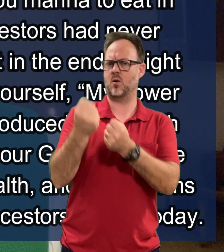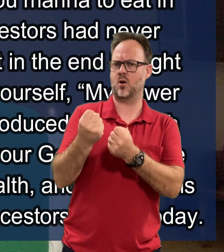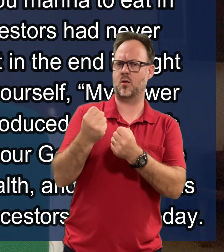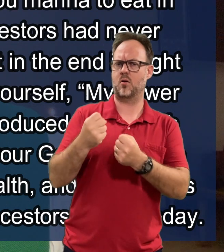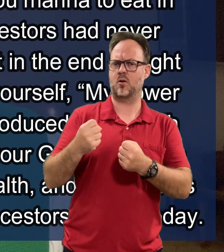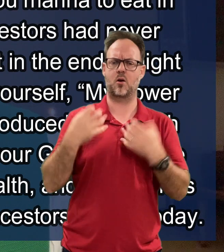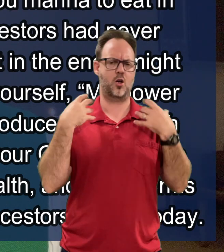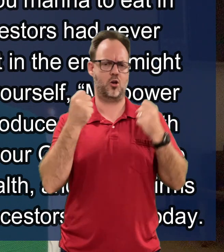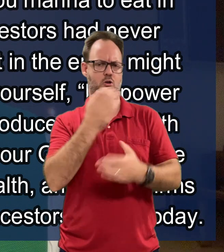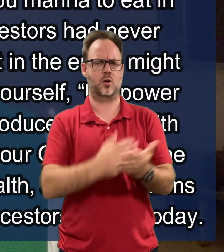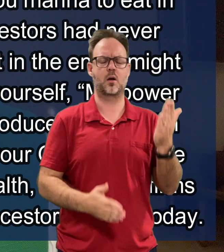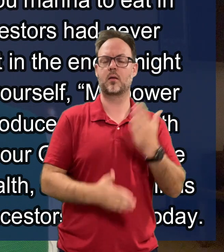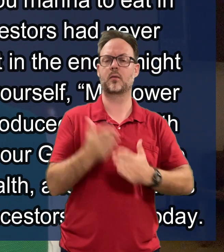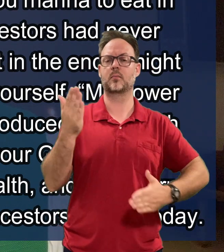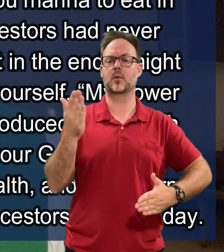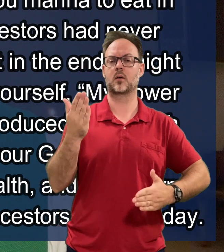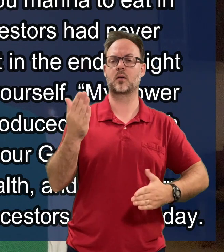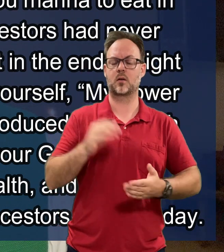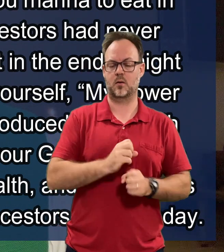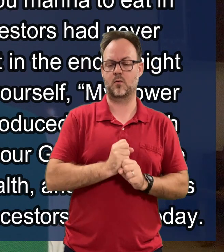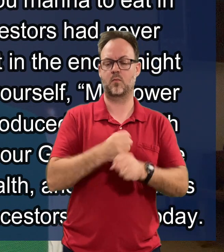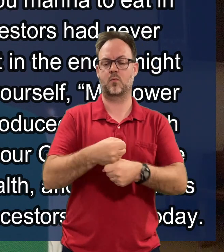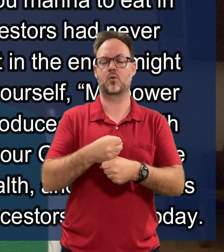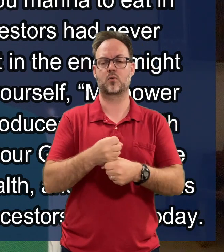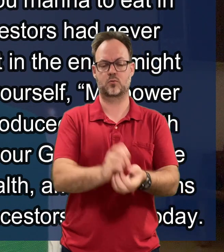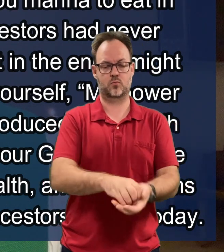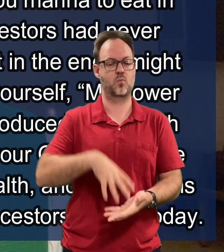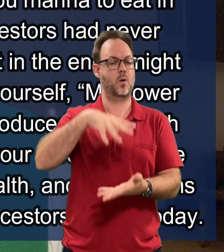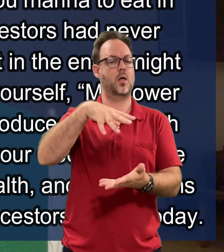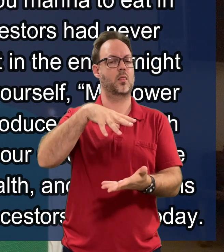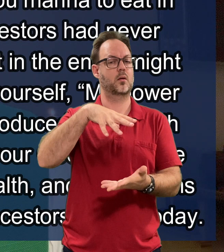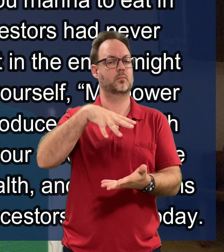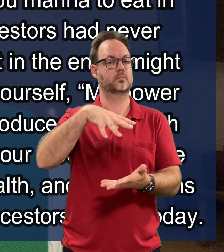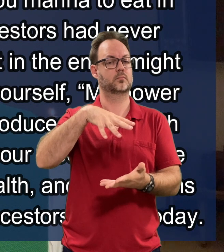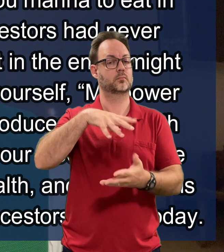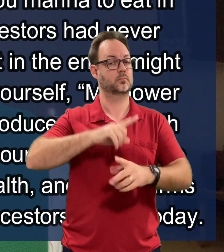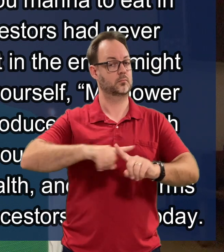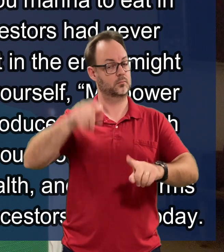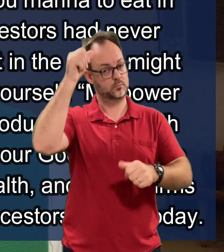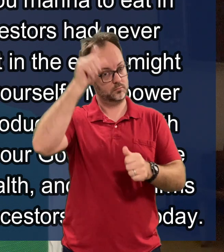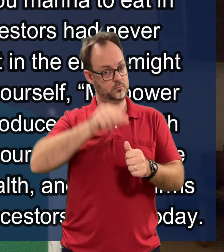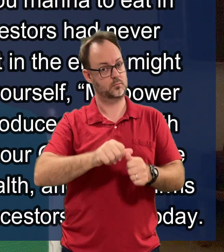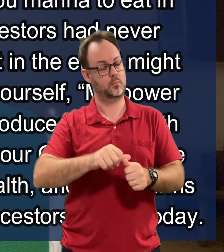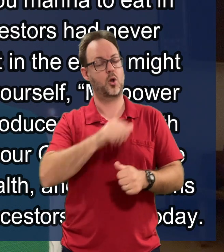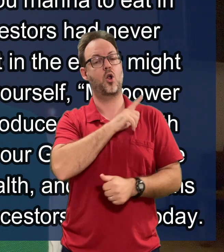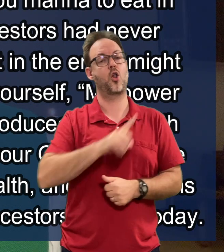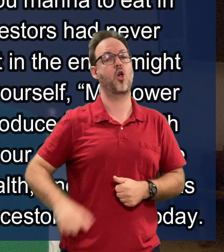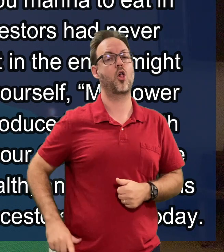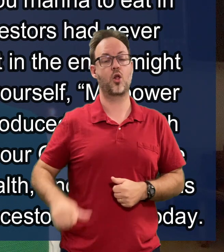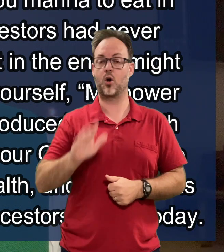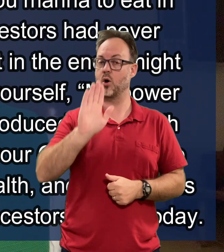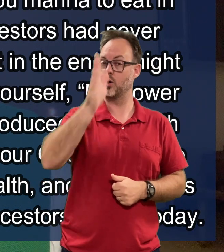strength of my hands have produced this wealth for me. But remember the Lord your